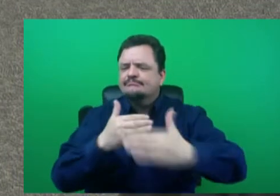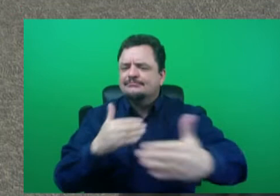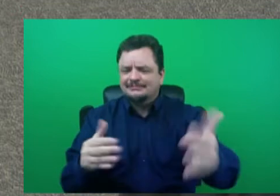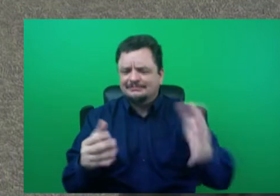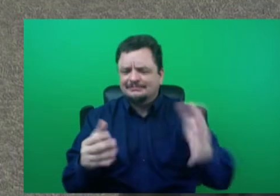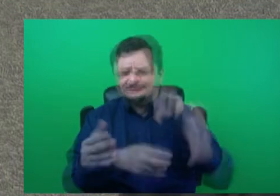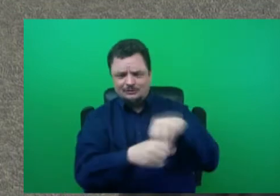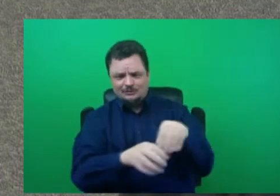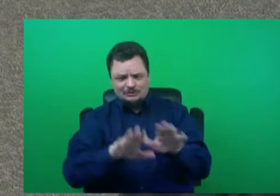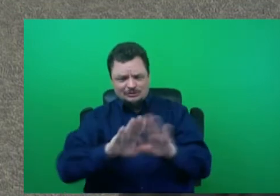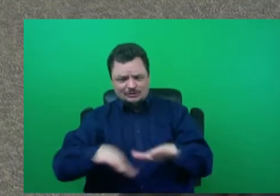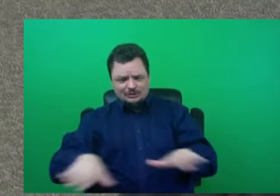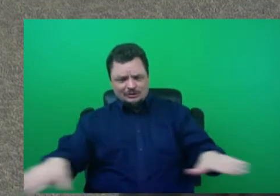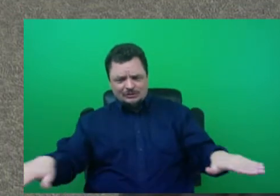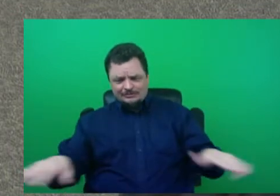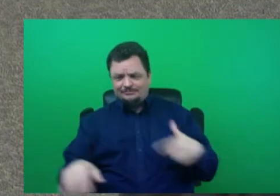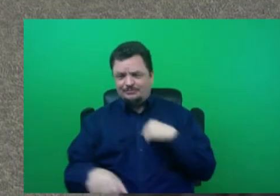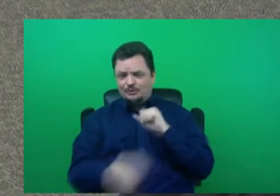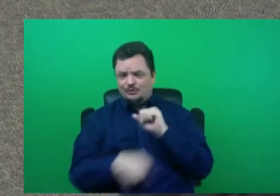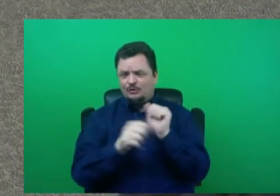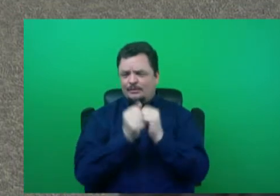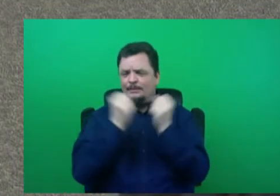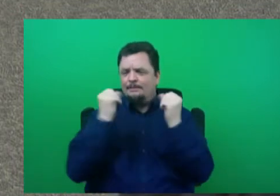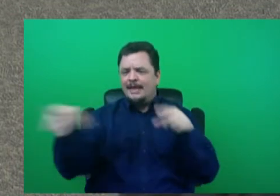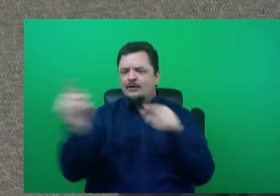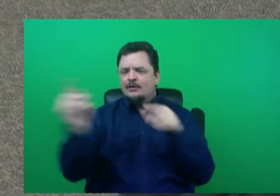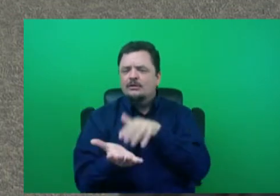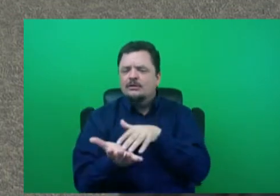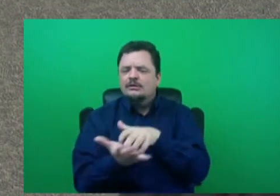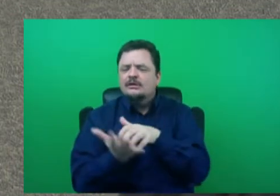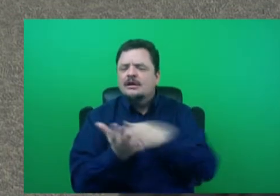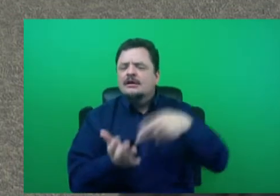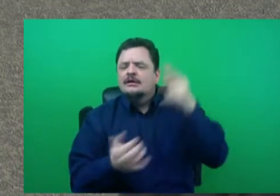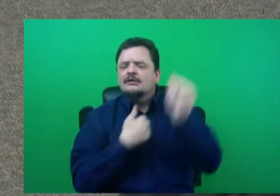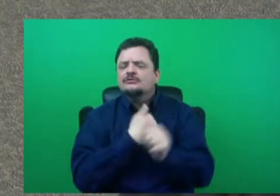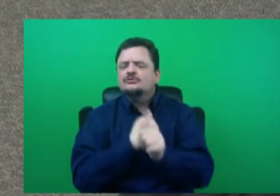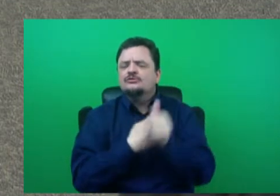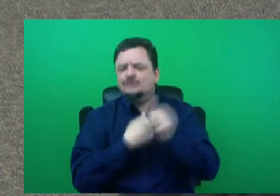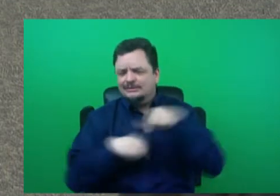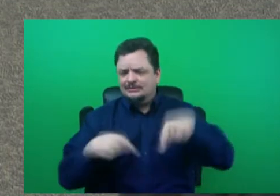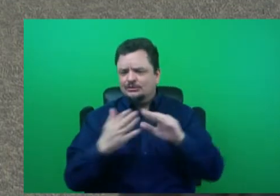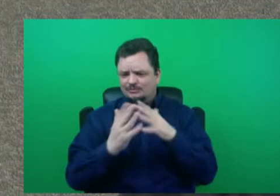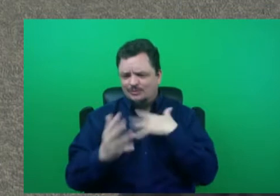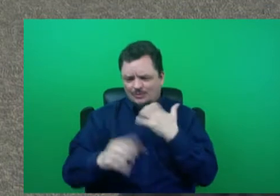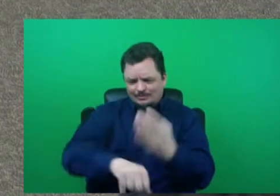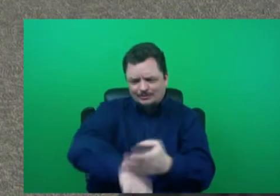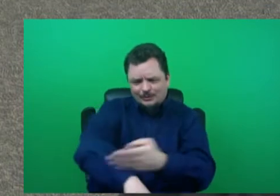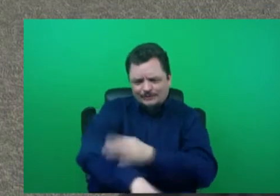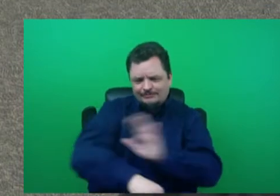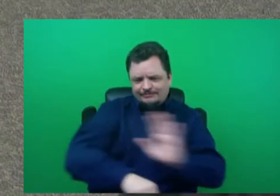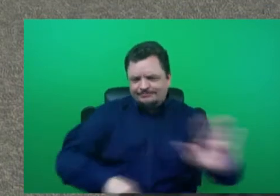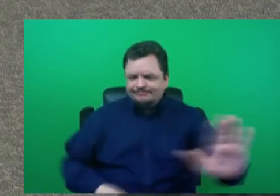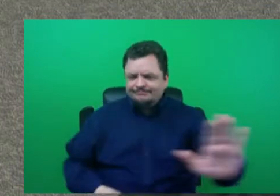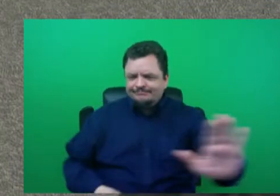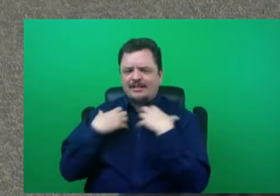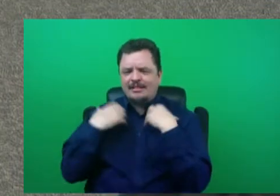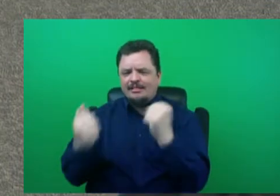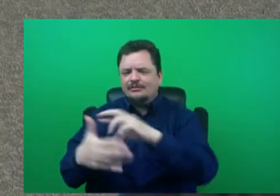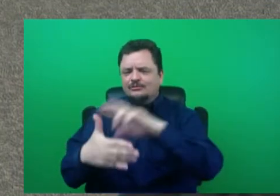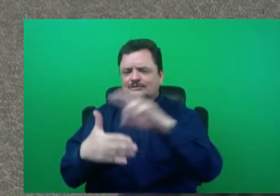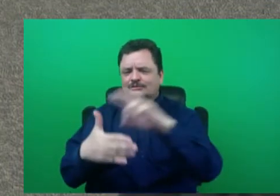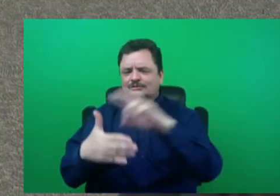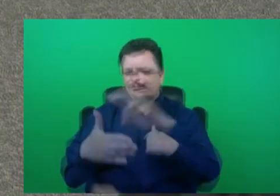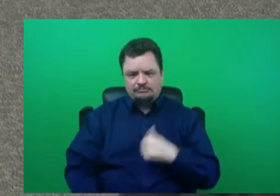provide education, tools, resources to improve health outcomes. I'm grateful to work for an agency that values citizens,